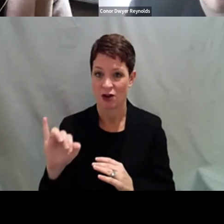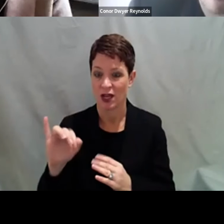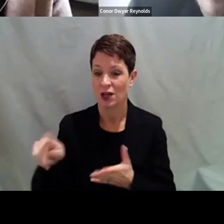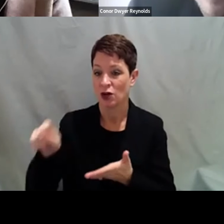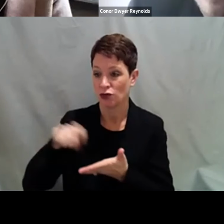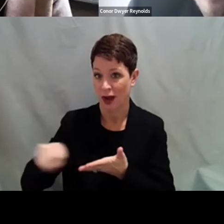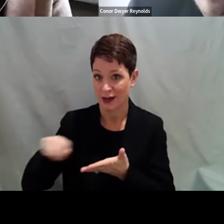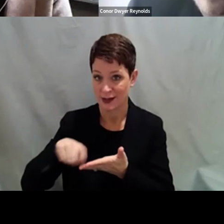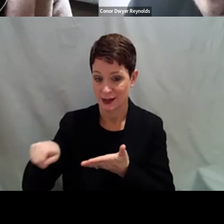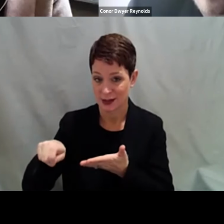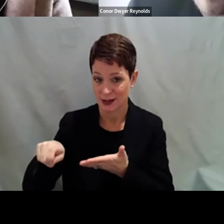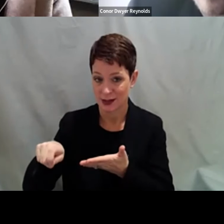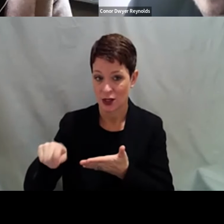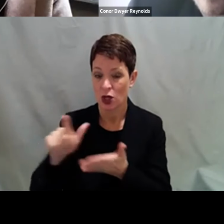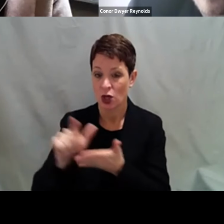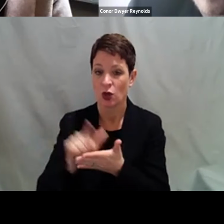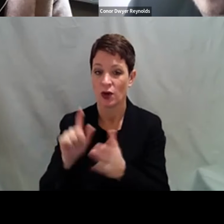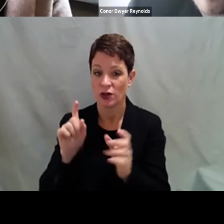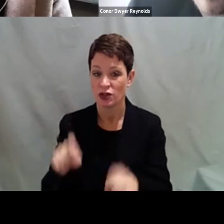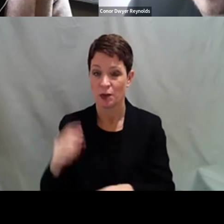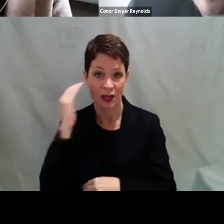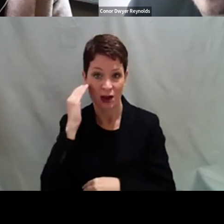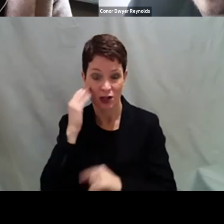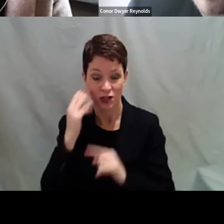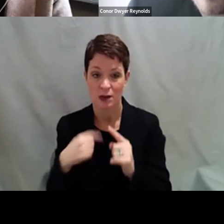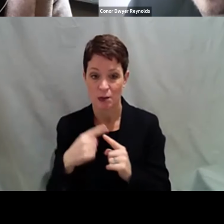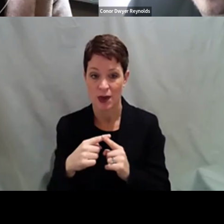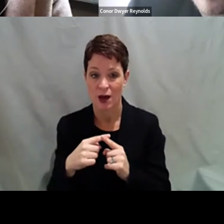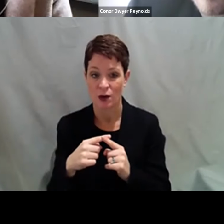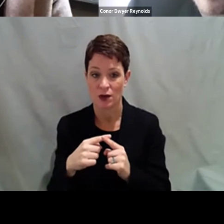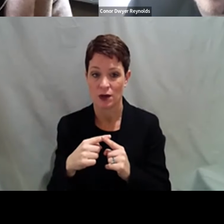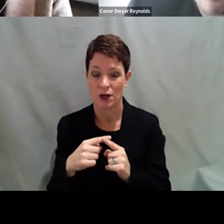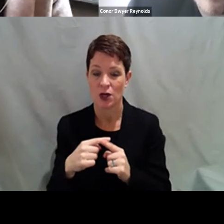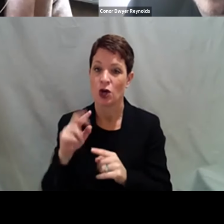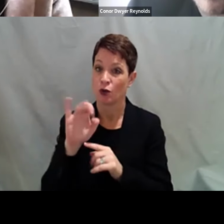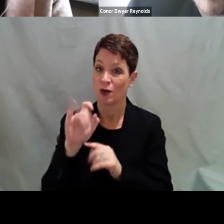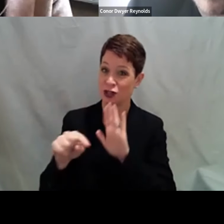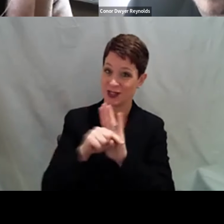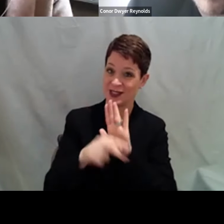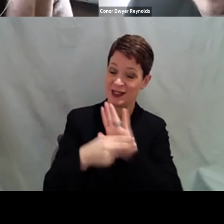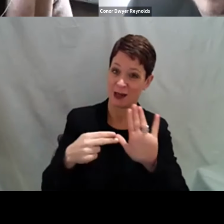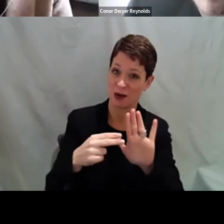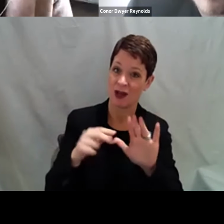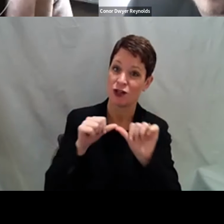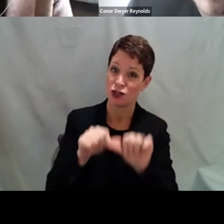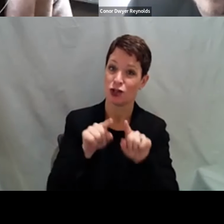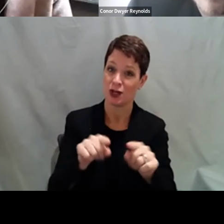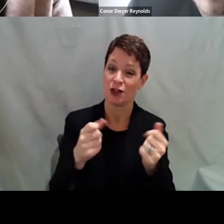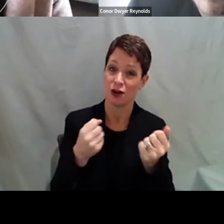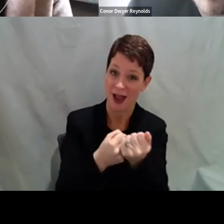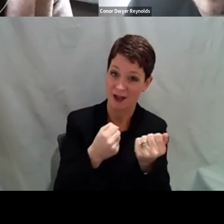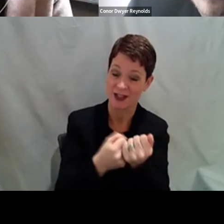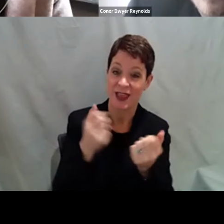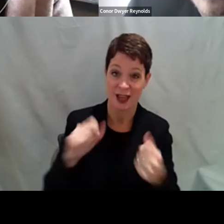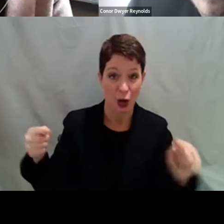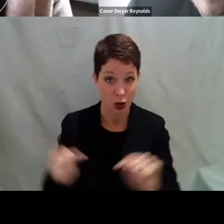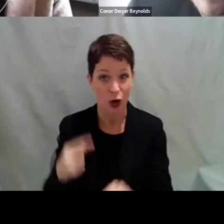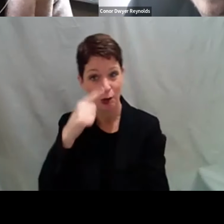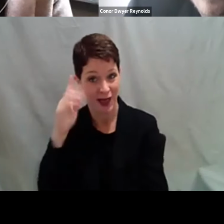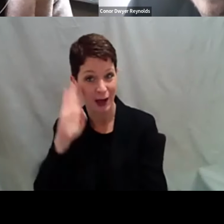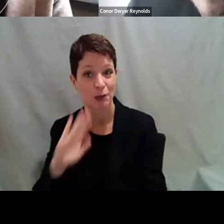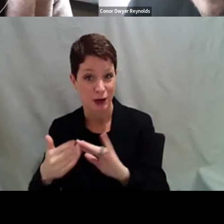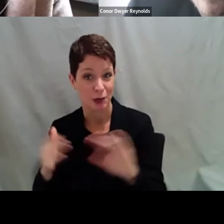writes that lawyers should be conscious about perpetuating racial stigmas in their advocacy that might harm Black and Brown